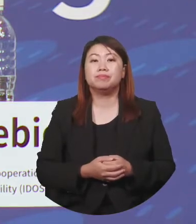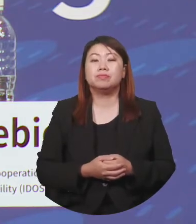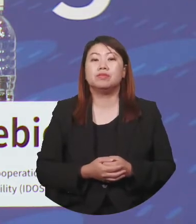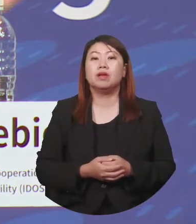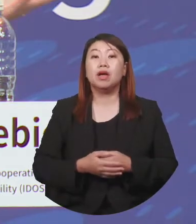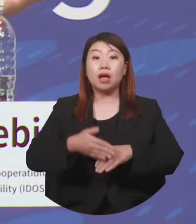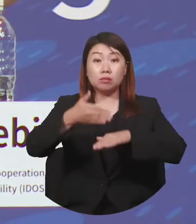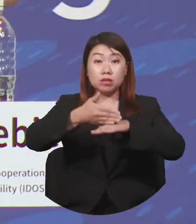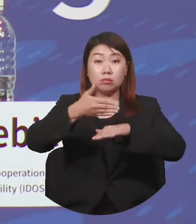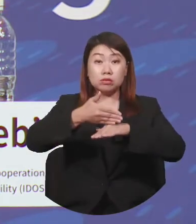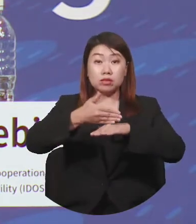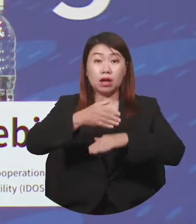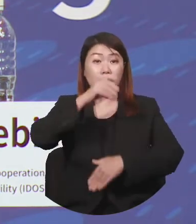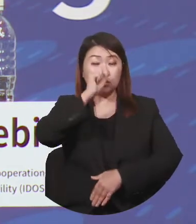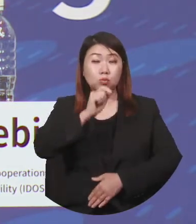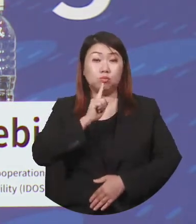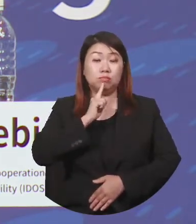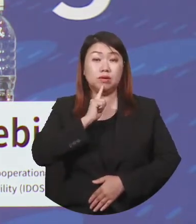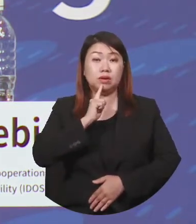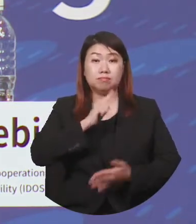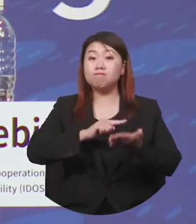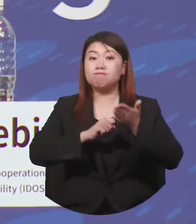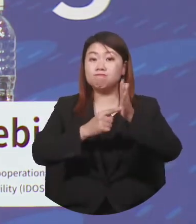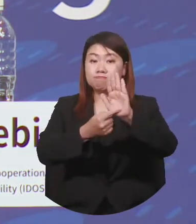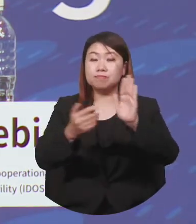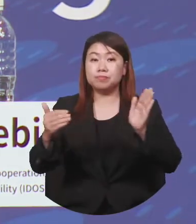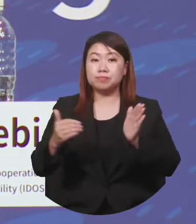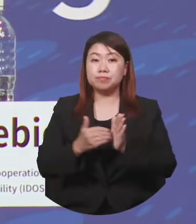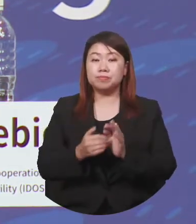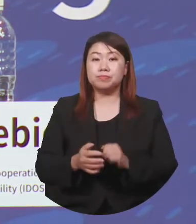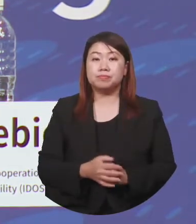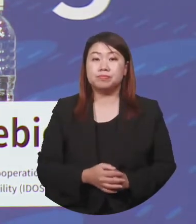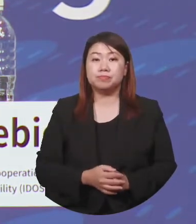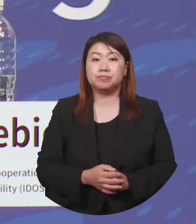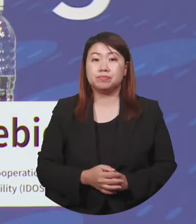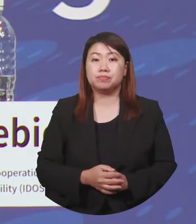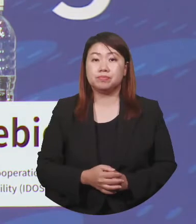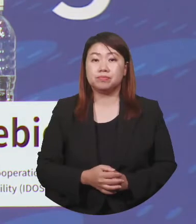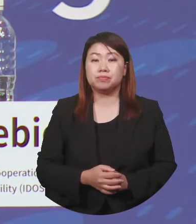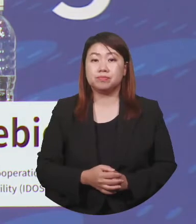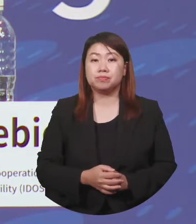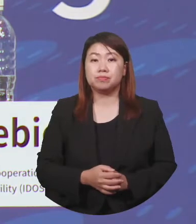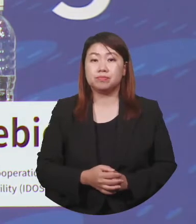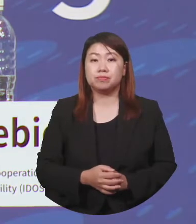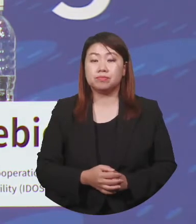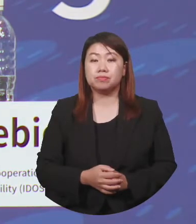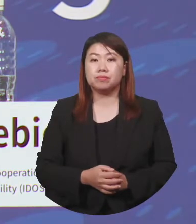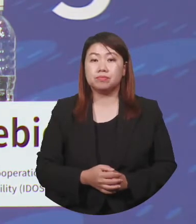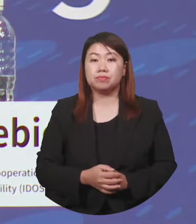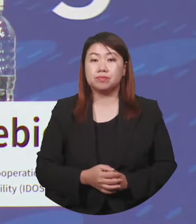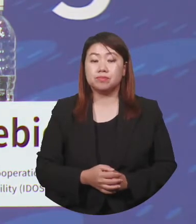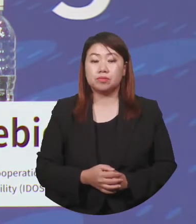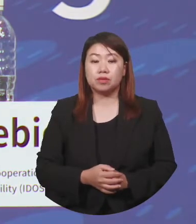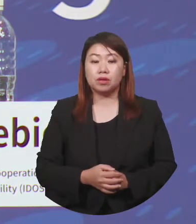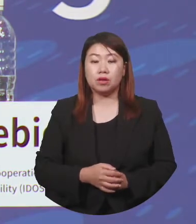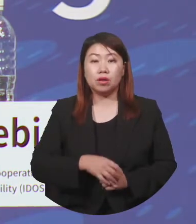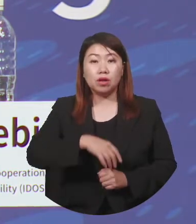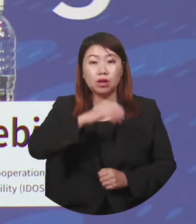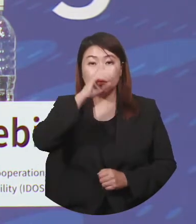should expect a quite inspiring paper. Hopefully it will come out very soon. Yeah, just